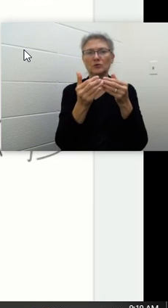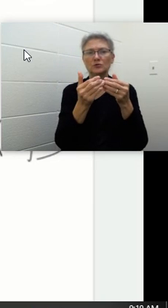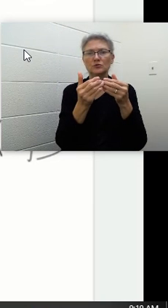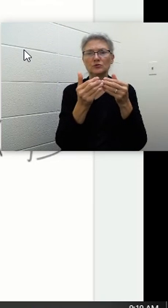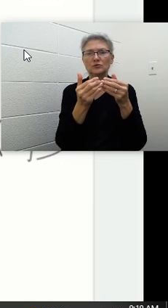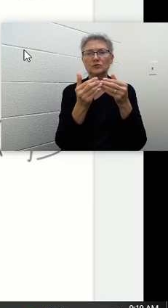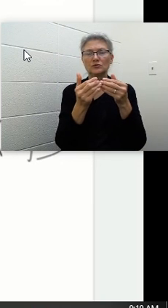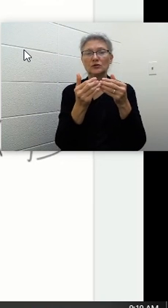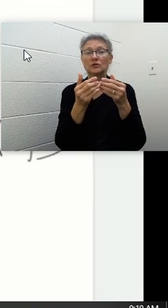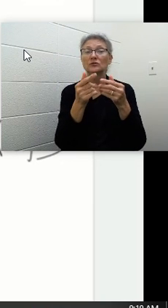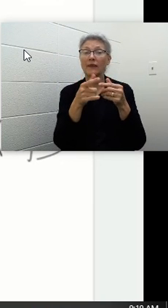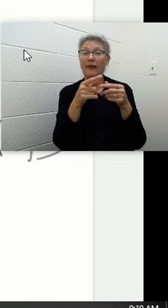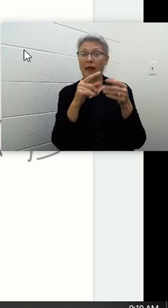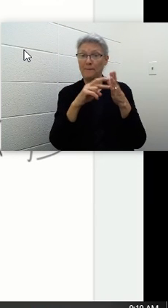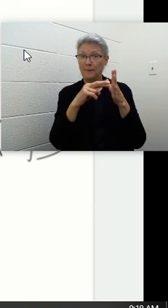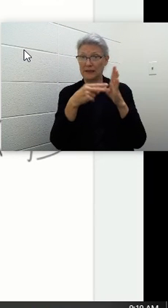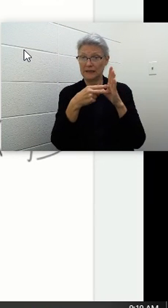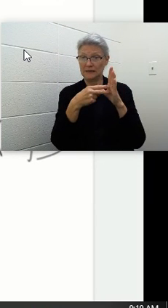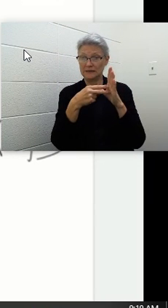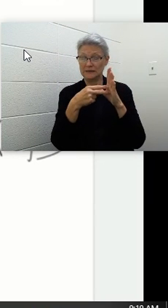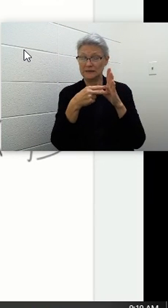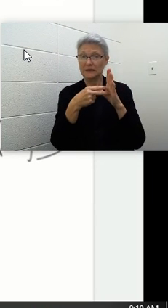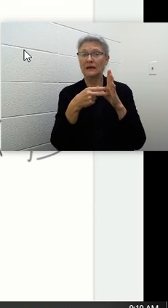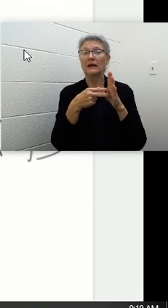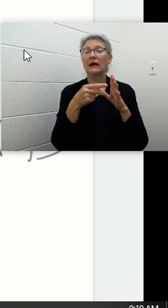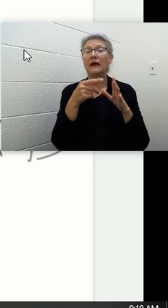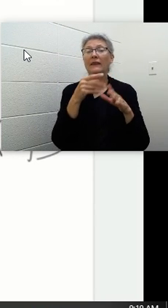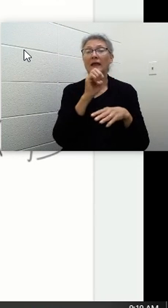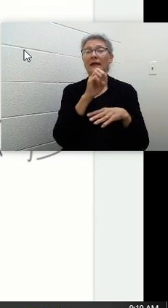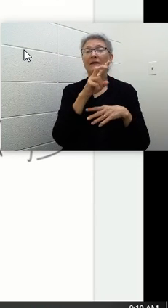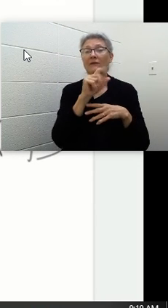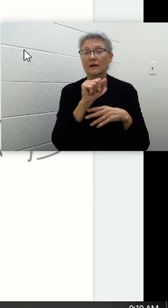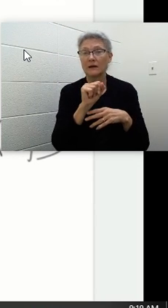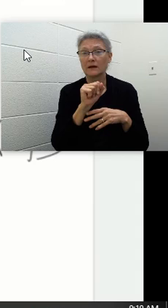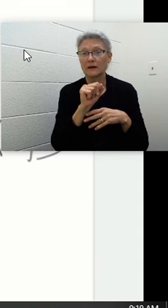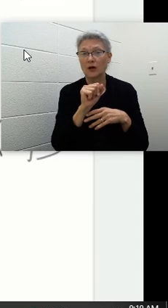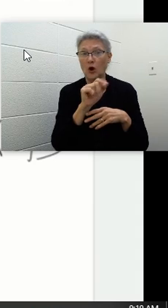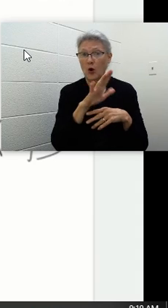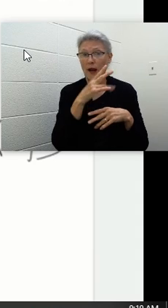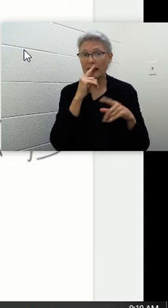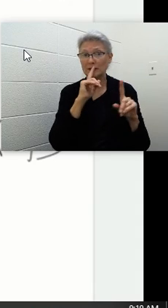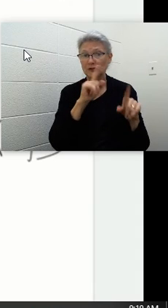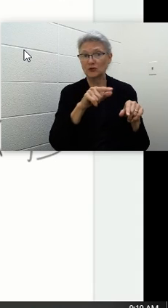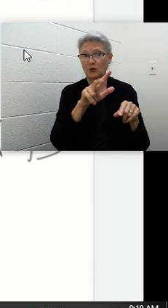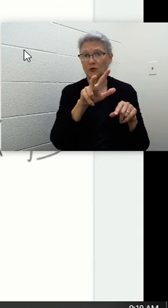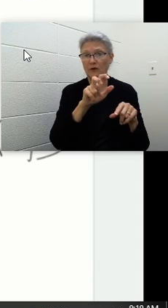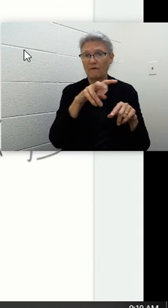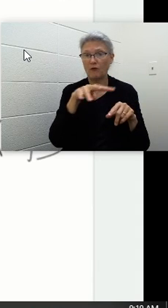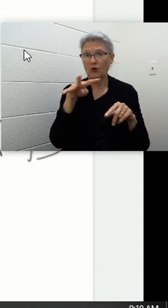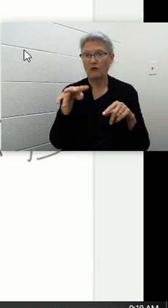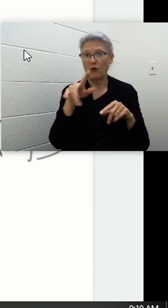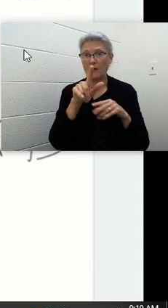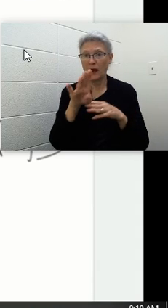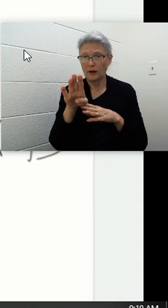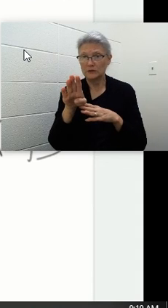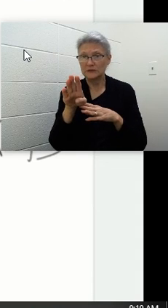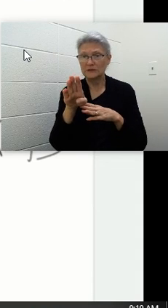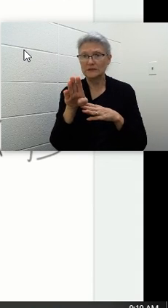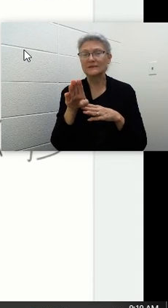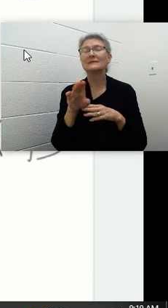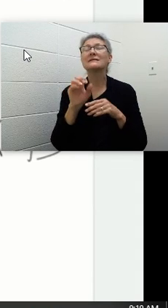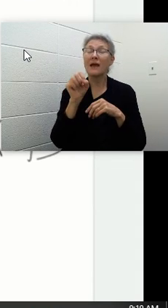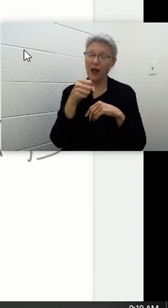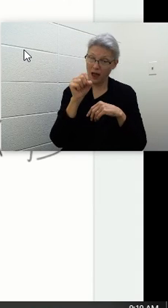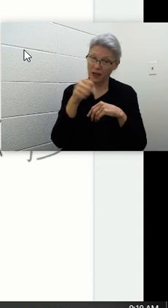another. So that tells us that Eva, her answer of 344 pounds is